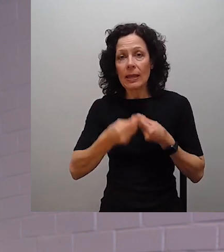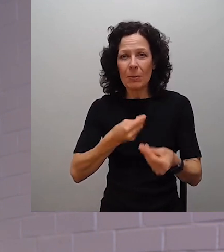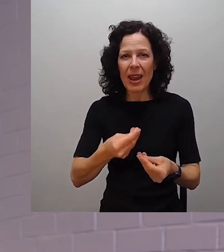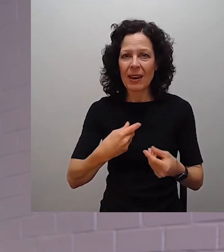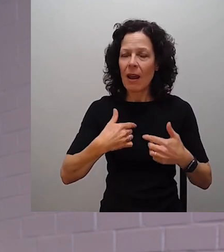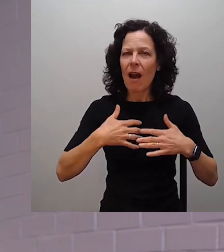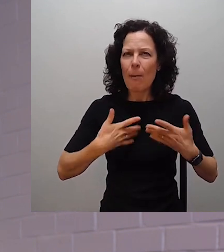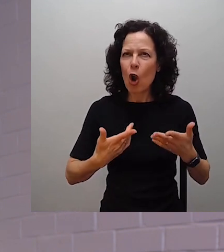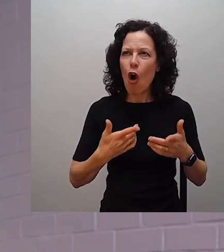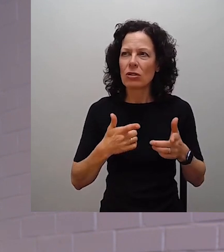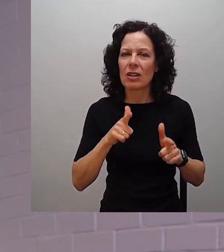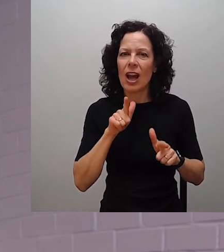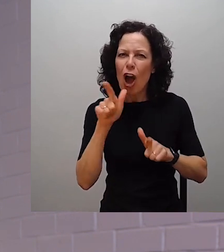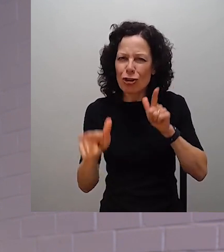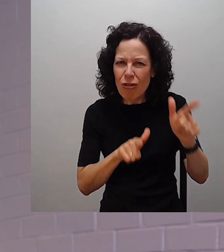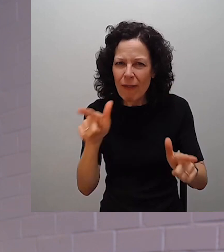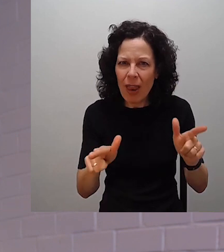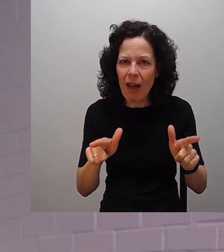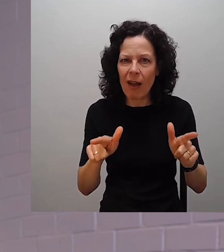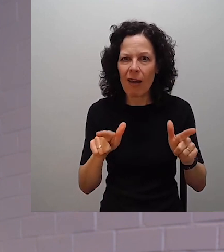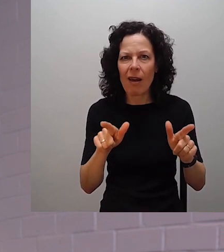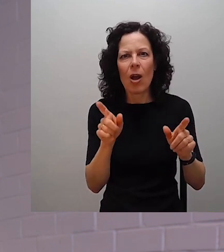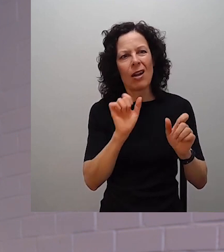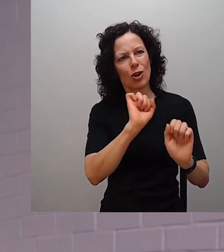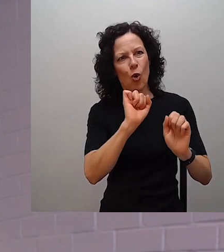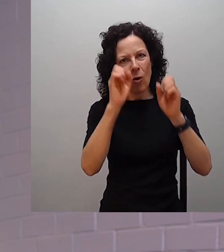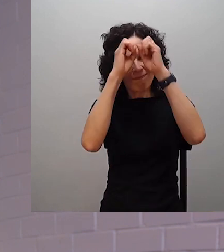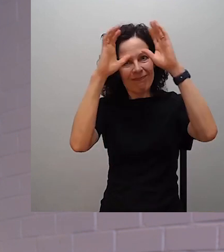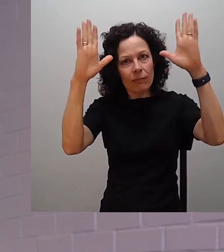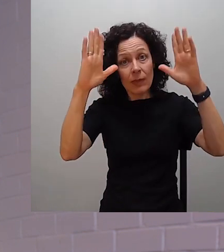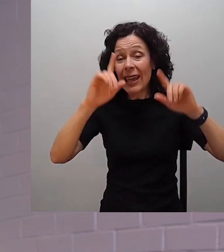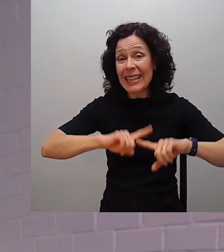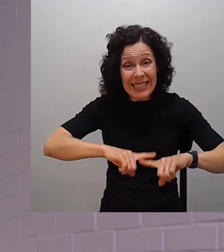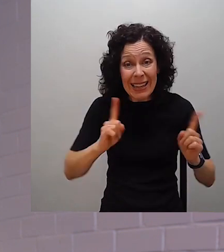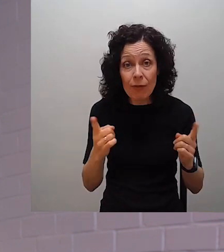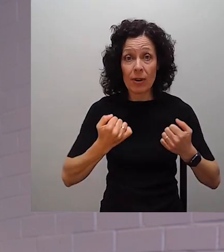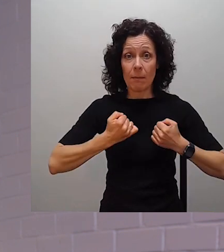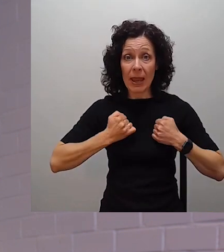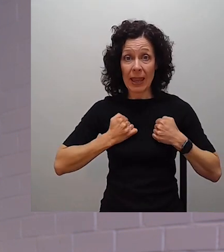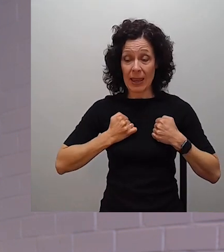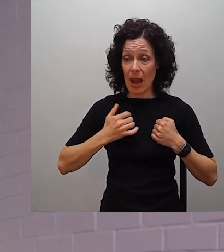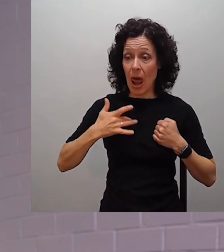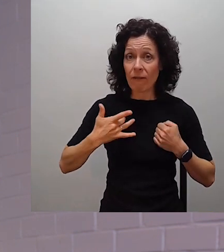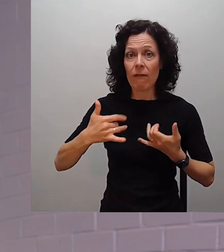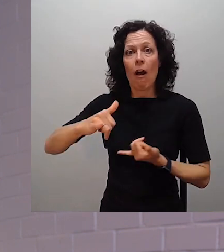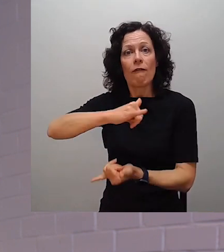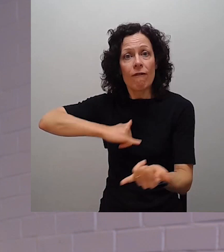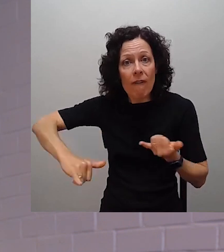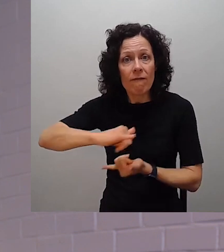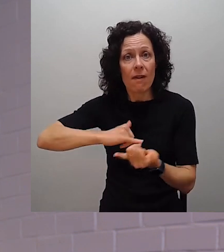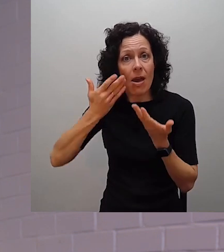not a traveller what you think a traveller is. I'm a showman. It's a completely different thing. It's the fun fair, and it's such a